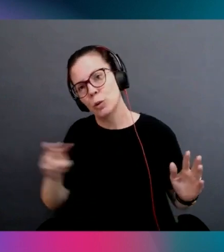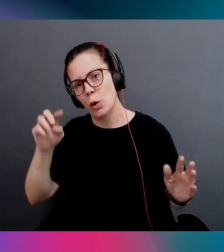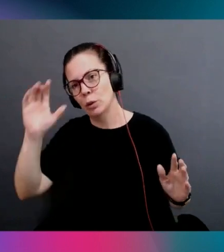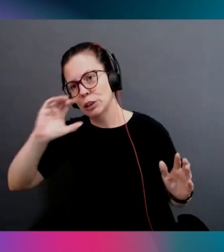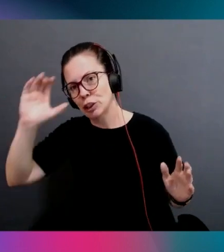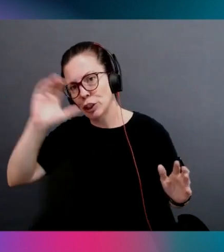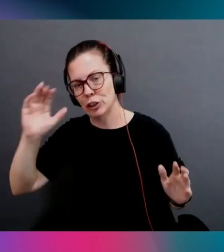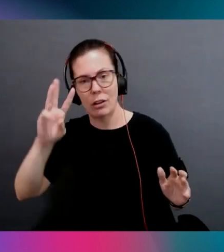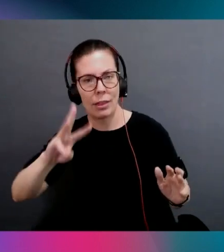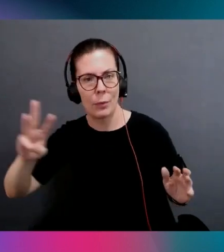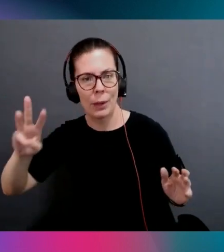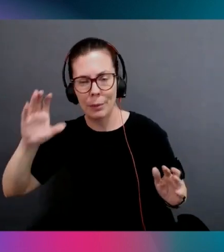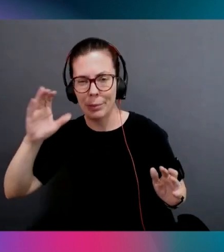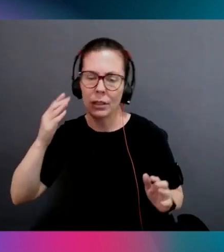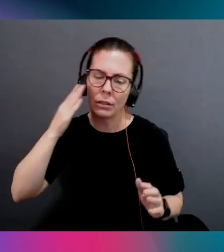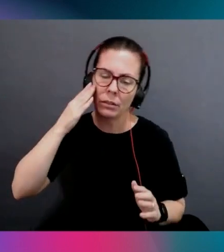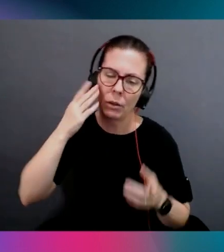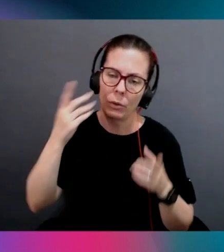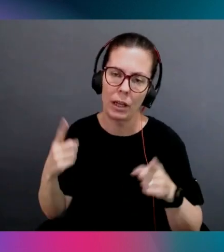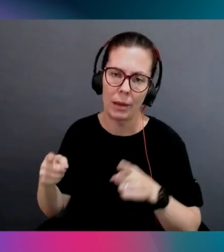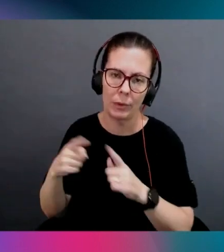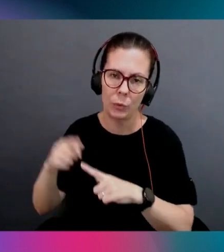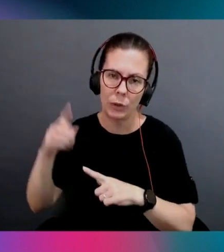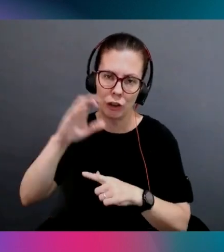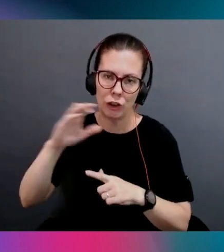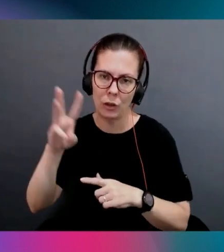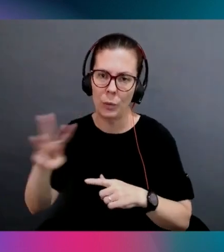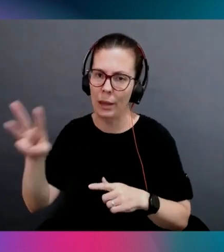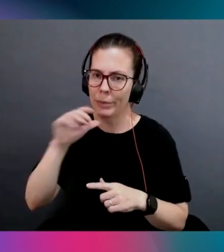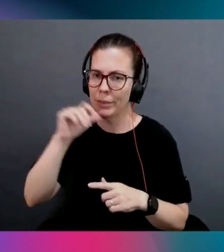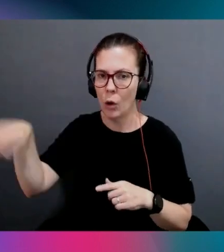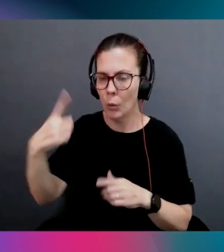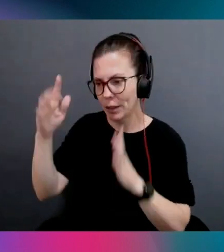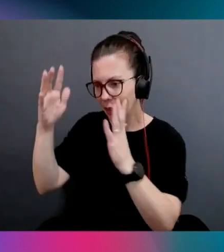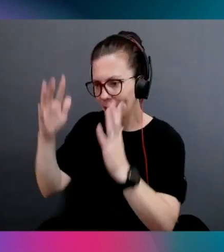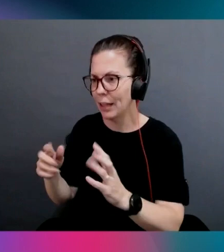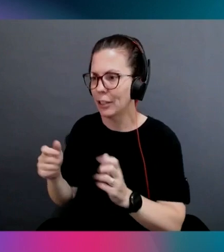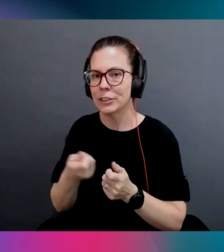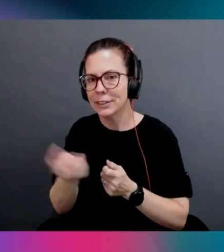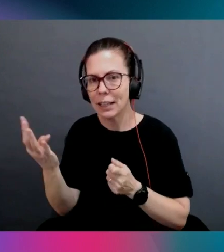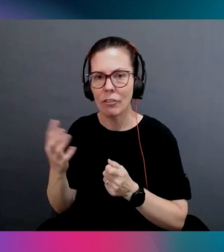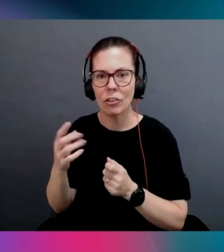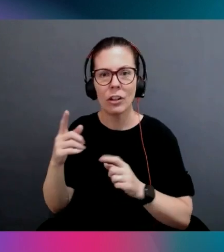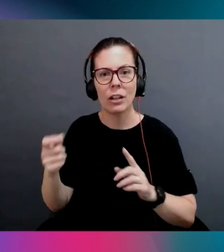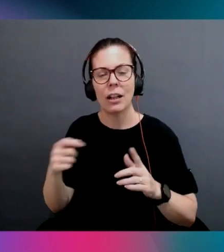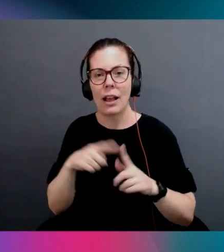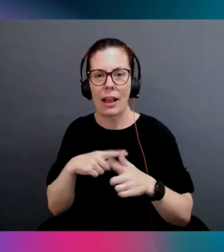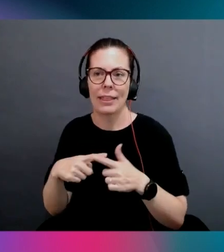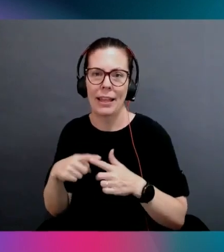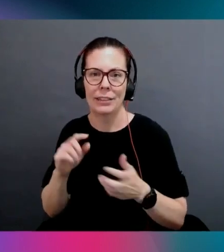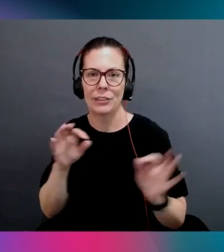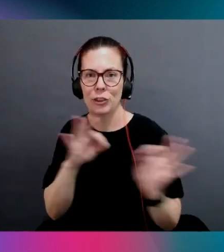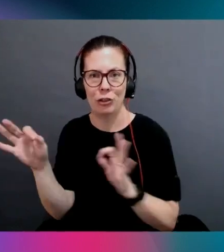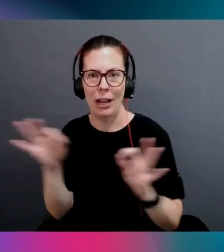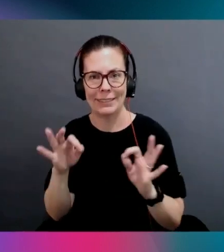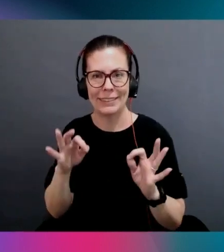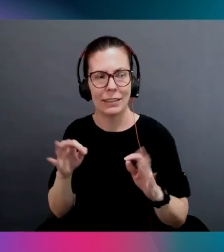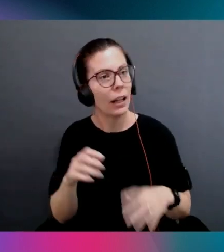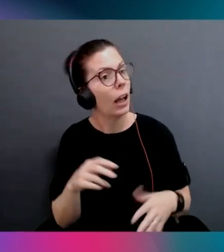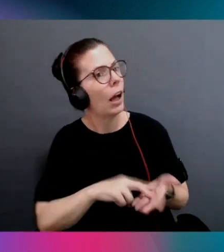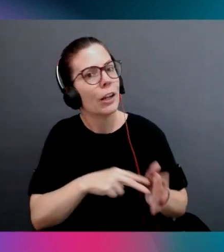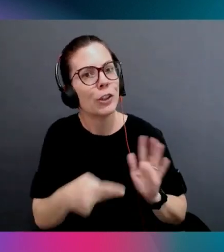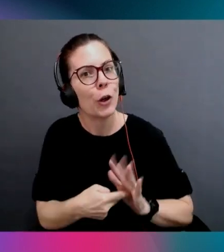you know what happens when you go to web search, you're not just doing that, you're going several other things, and then you're distracted. You mean you don't get the